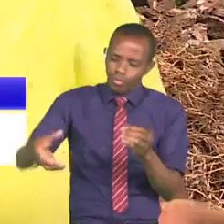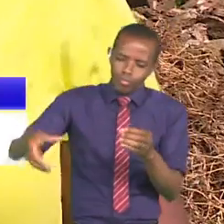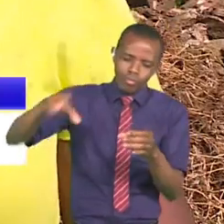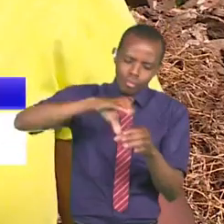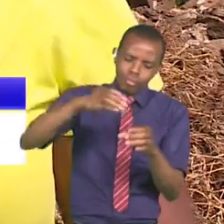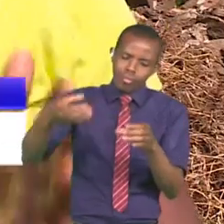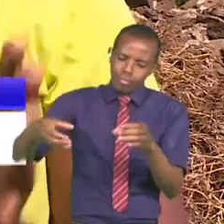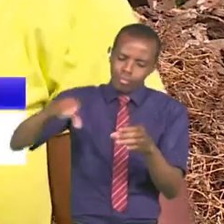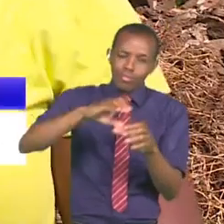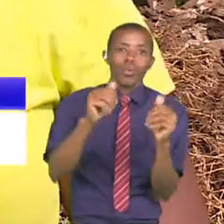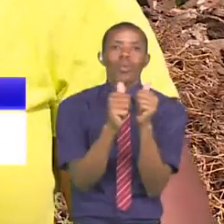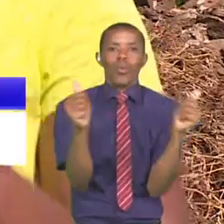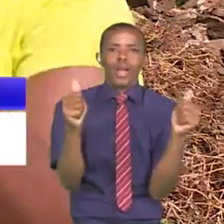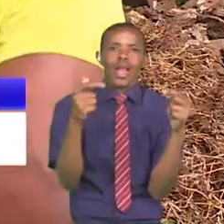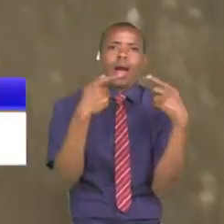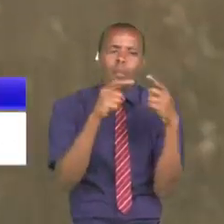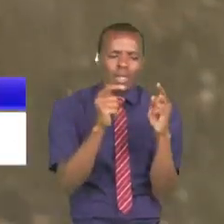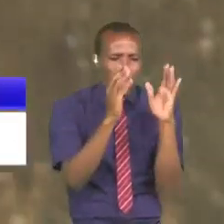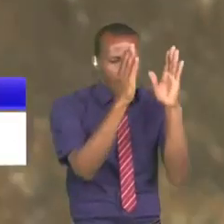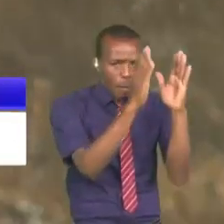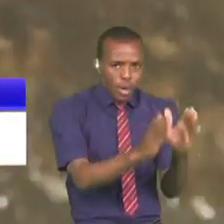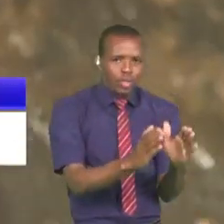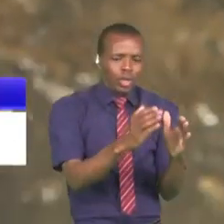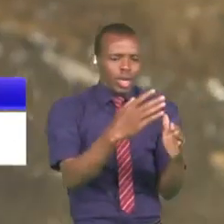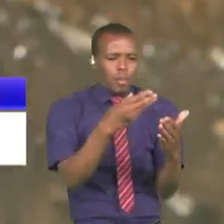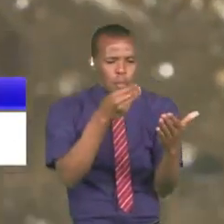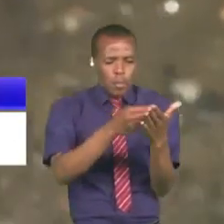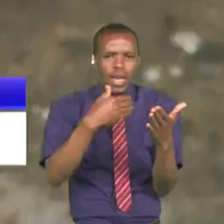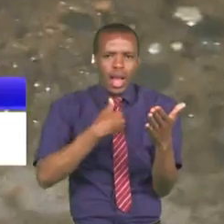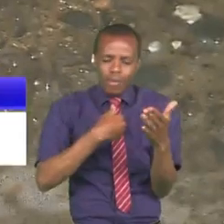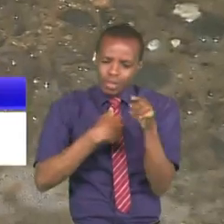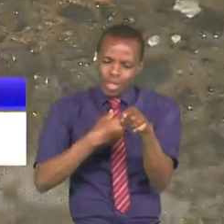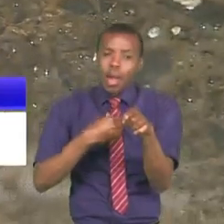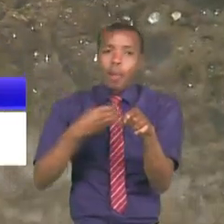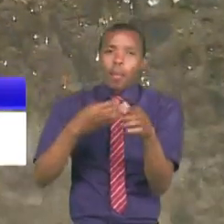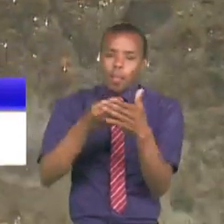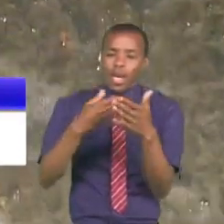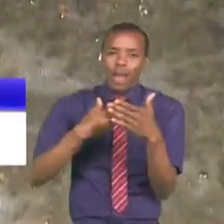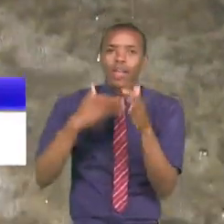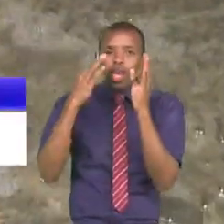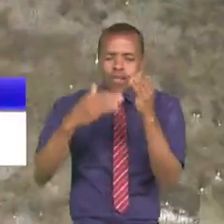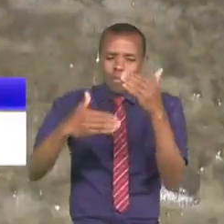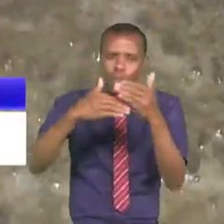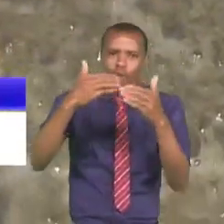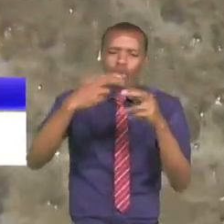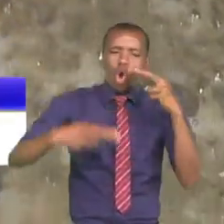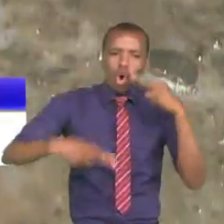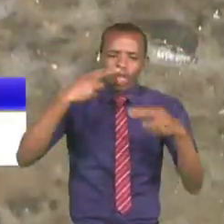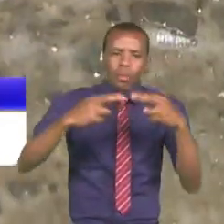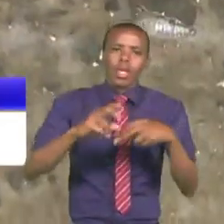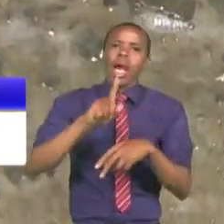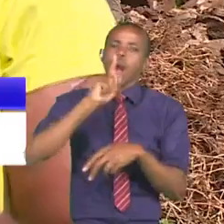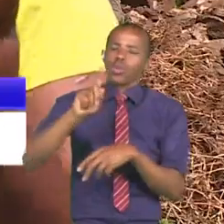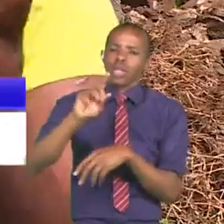kwa uzuri. Lakini huyu mtu mwenye ako na pesa, yeye ako na pesa kama alijenga hoteli ya milioni